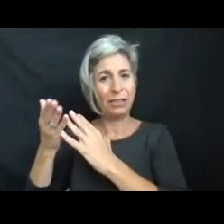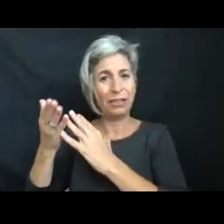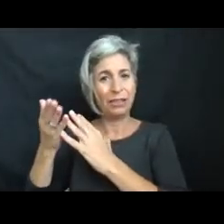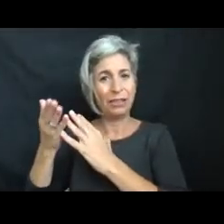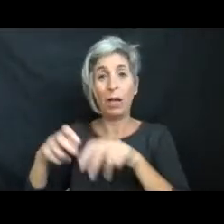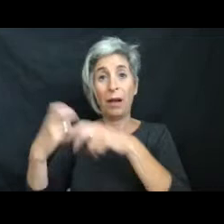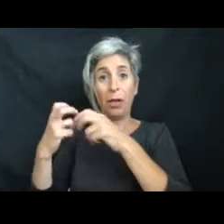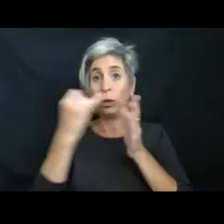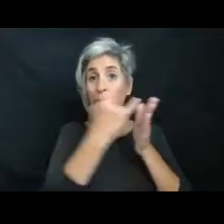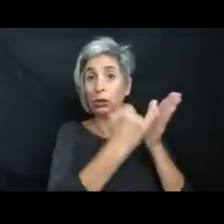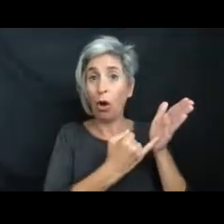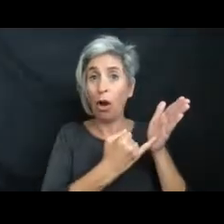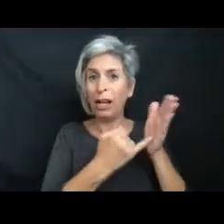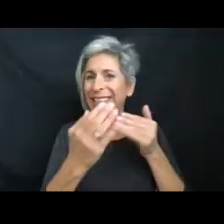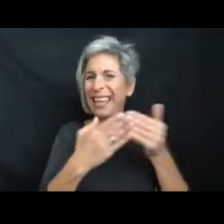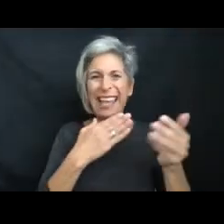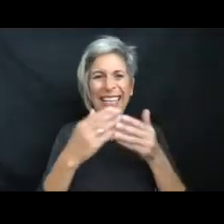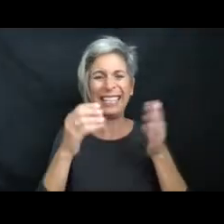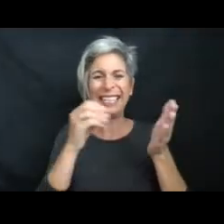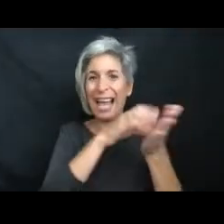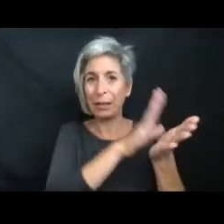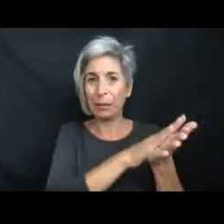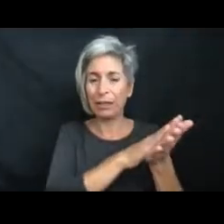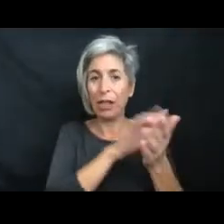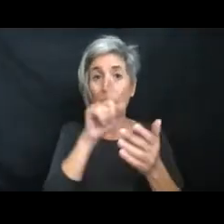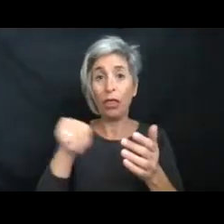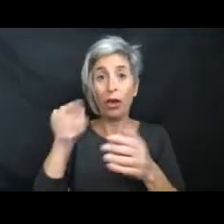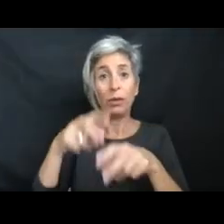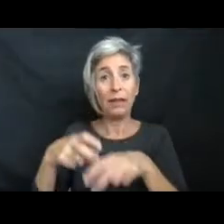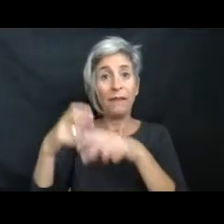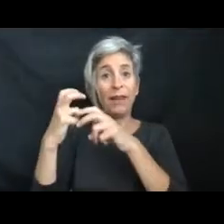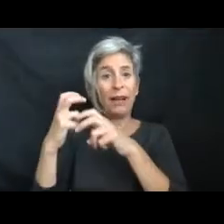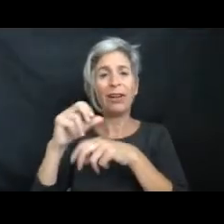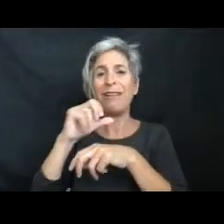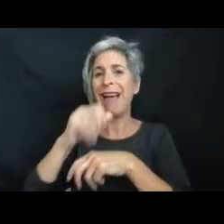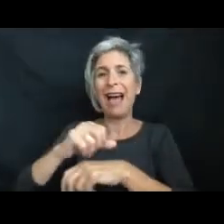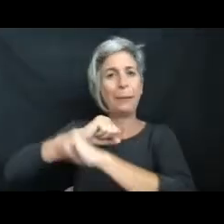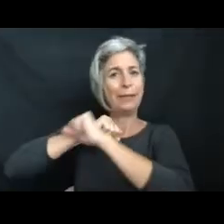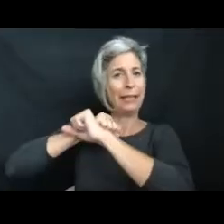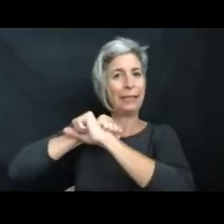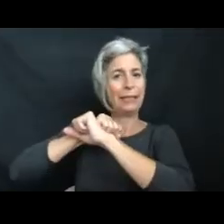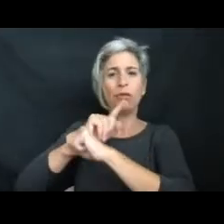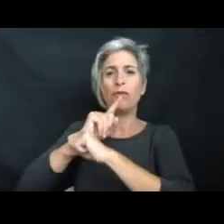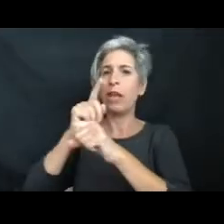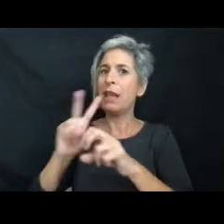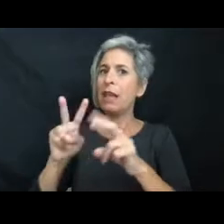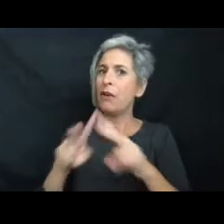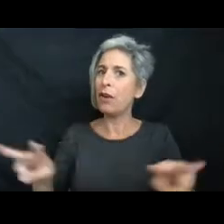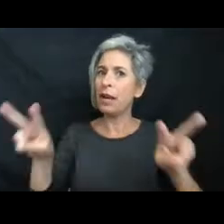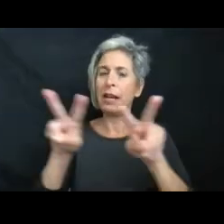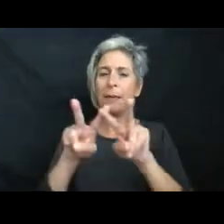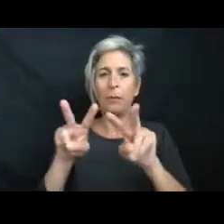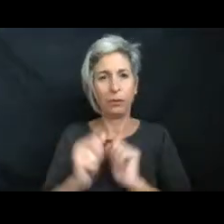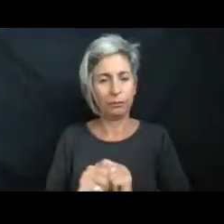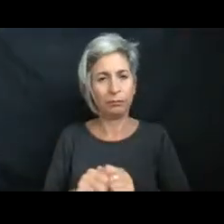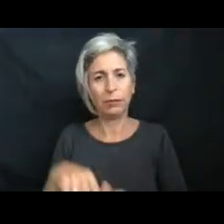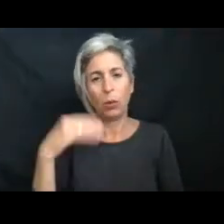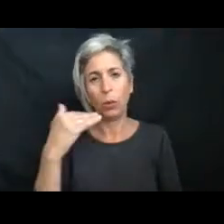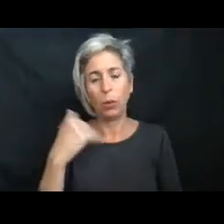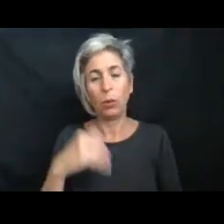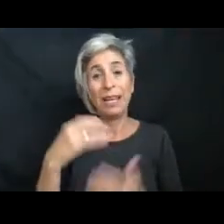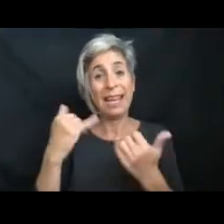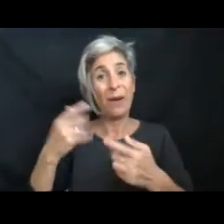any documents in our system that those files are unprotected. Very, very important. And with that, I'll